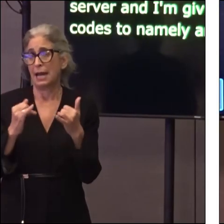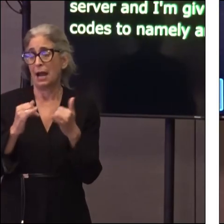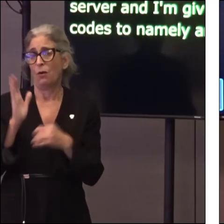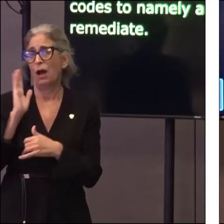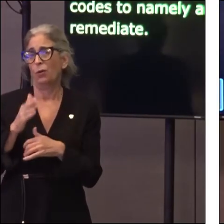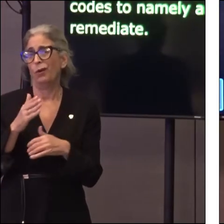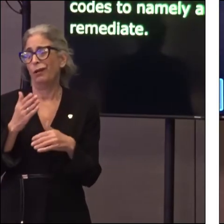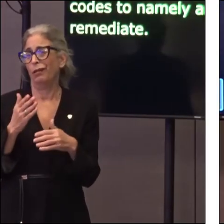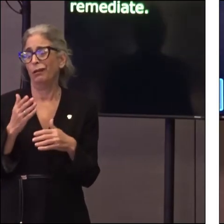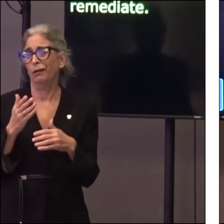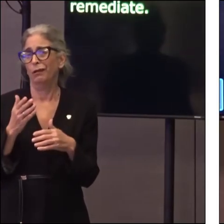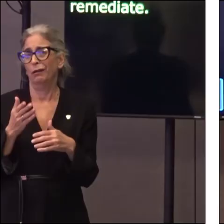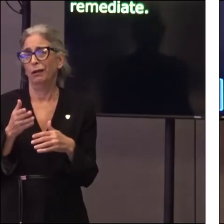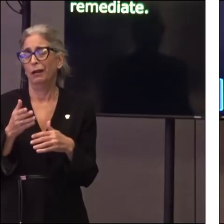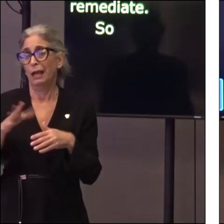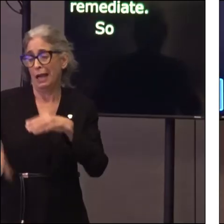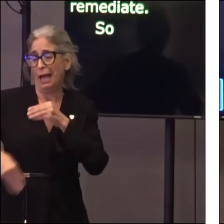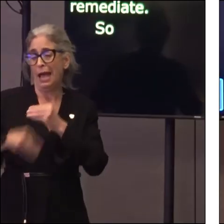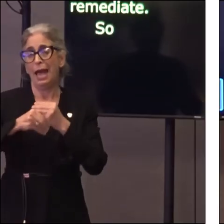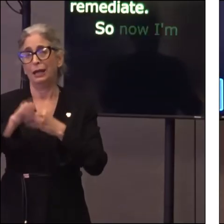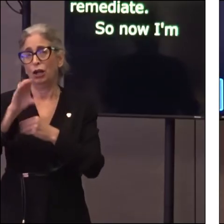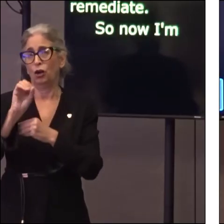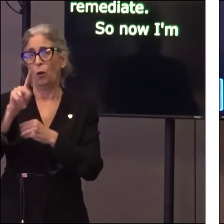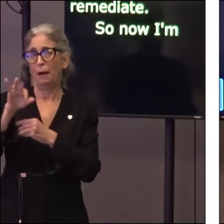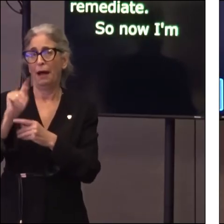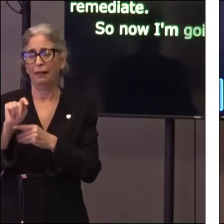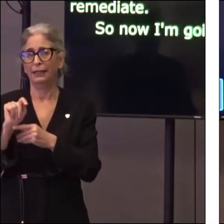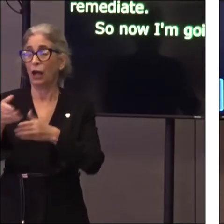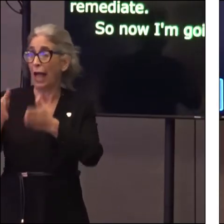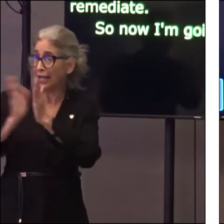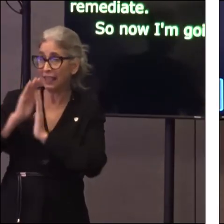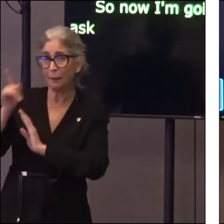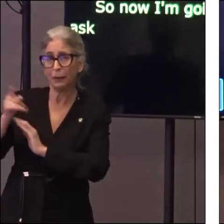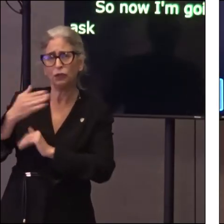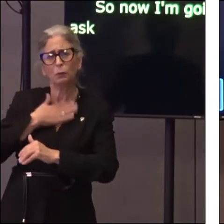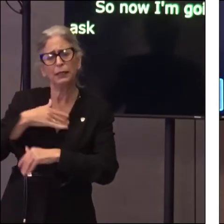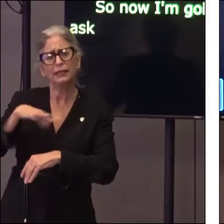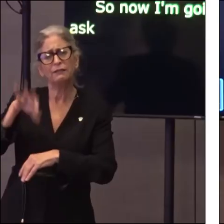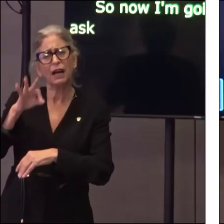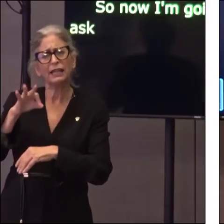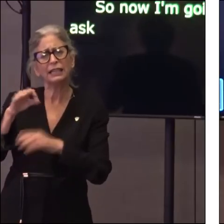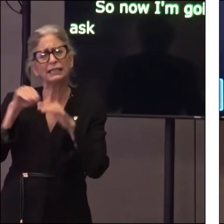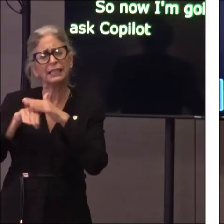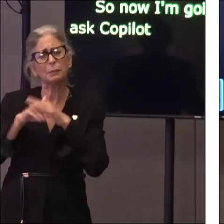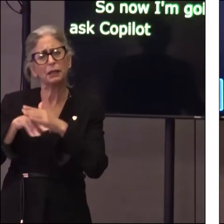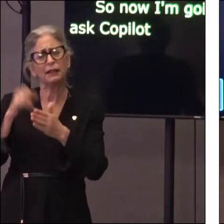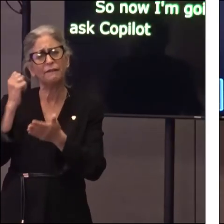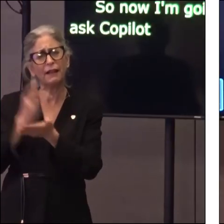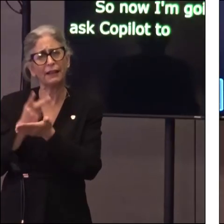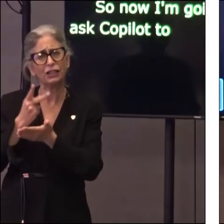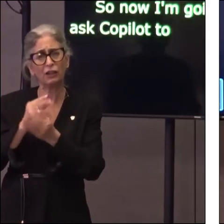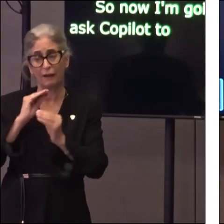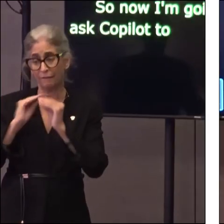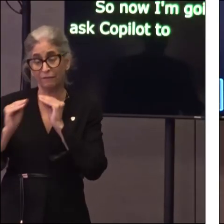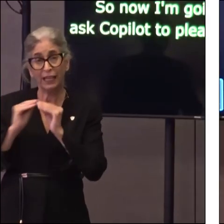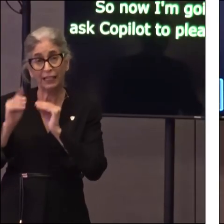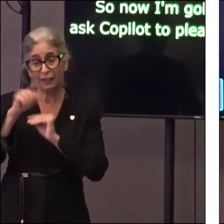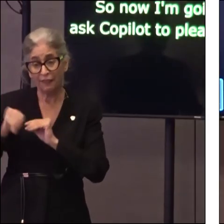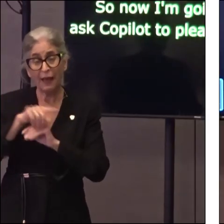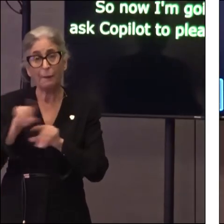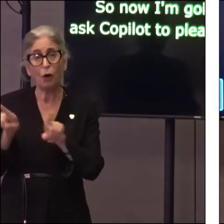going to actually ask Copilot to please find accessibility violations, fix them,